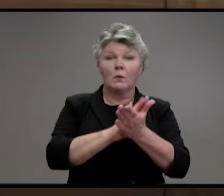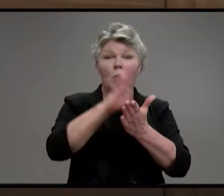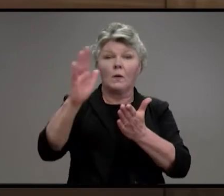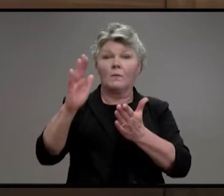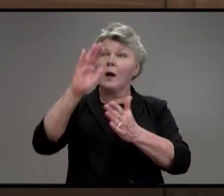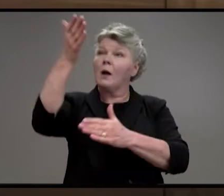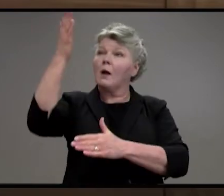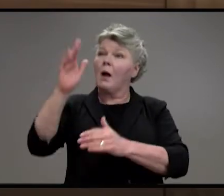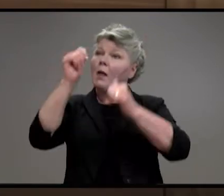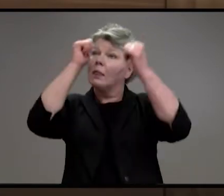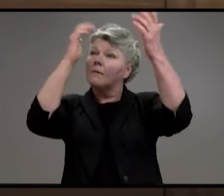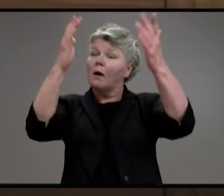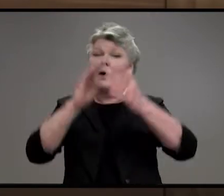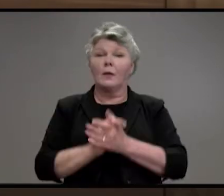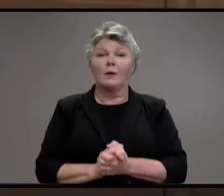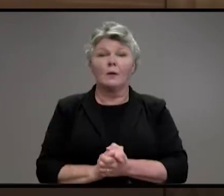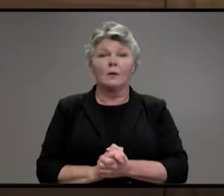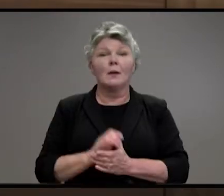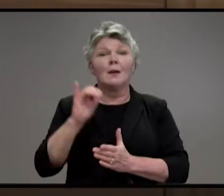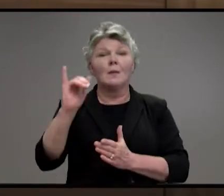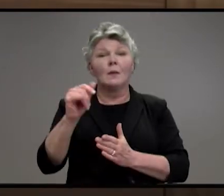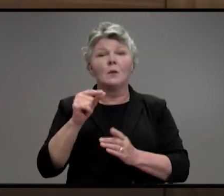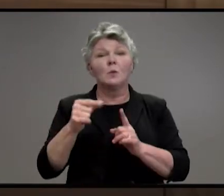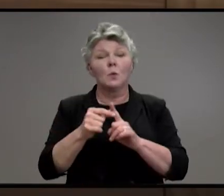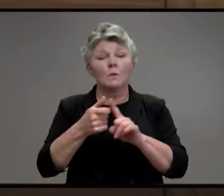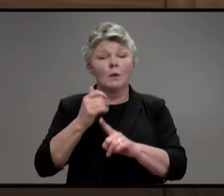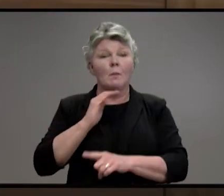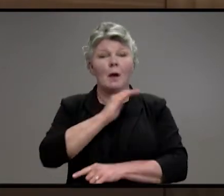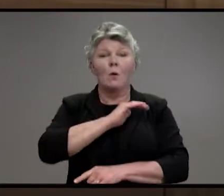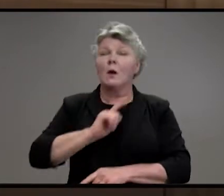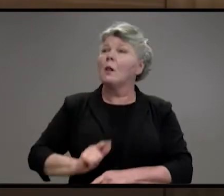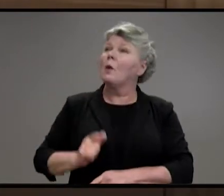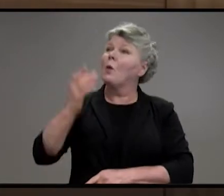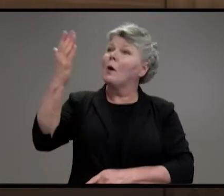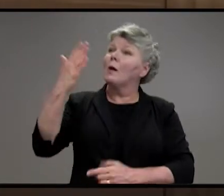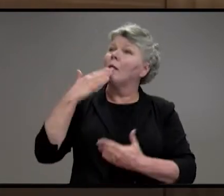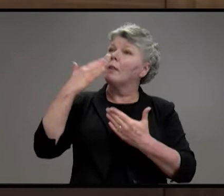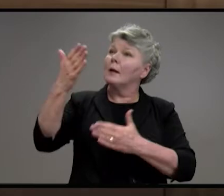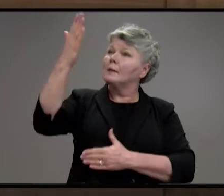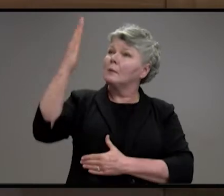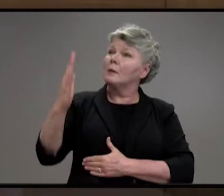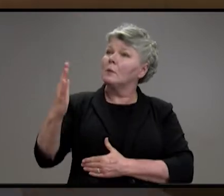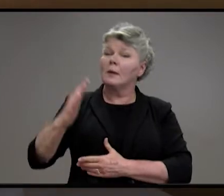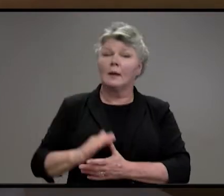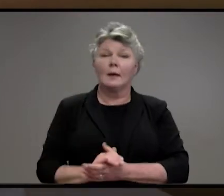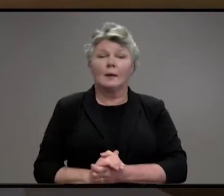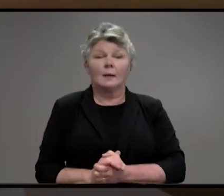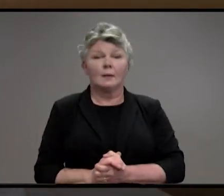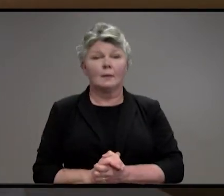Father. This is the word of the Lord. Thanks be to God.